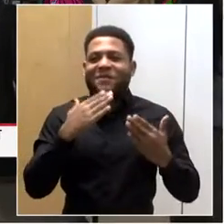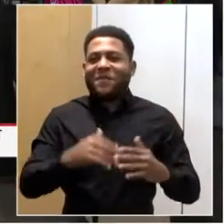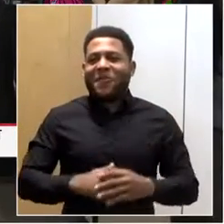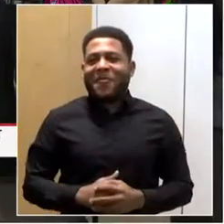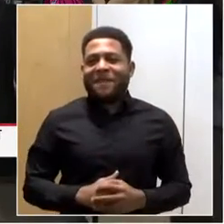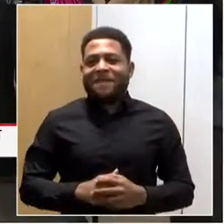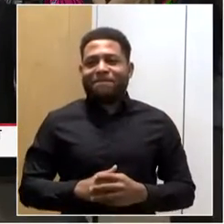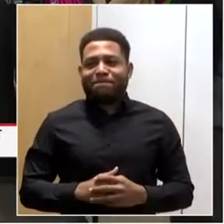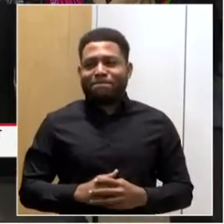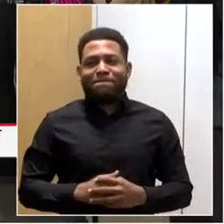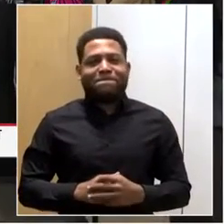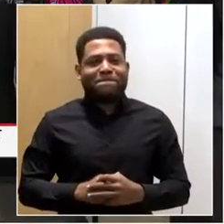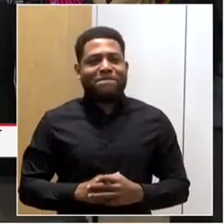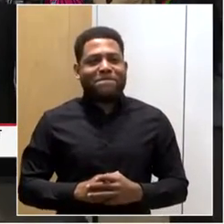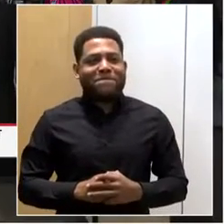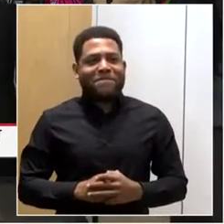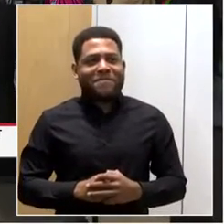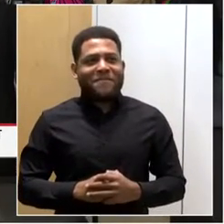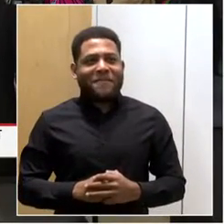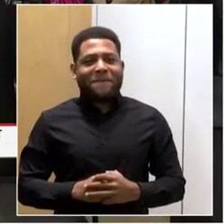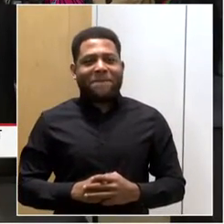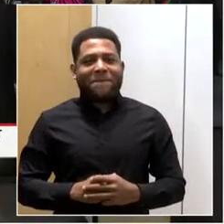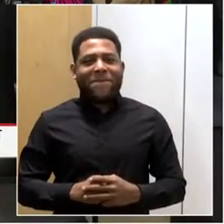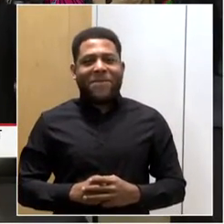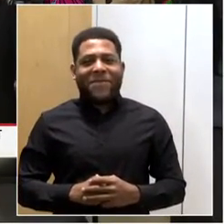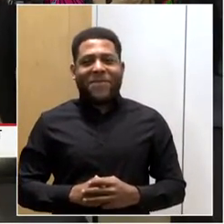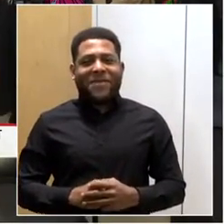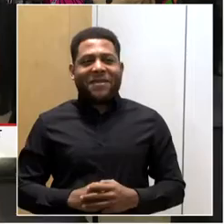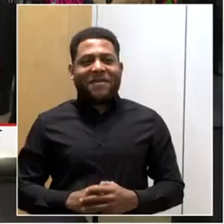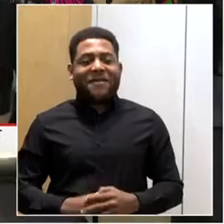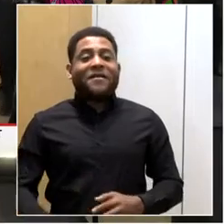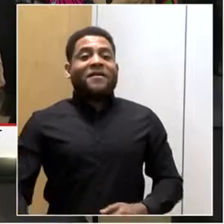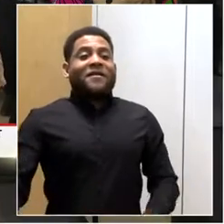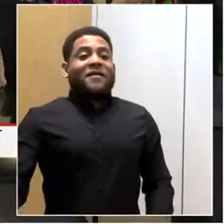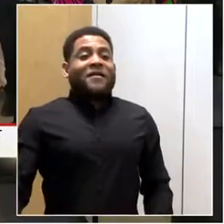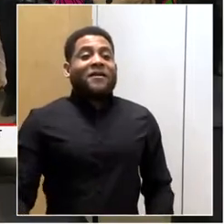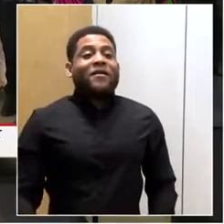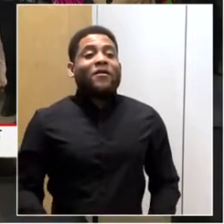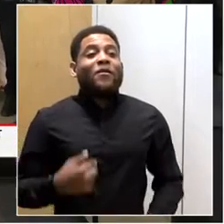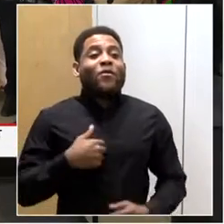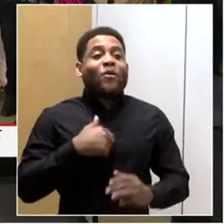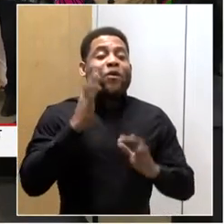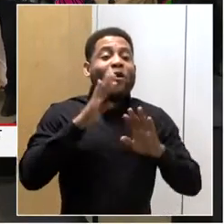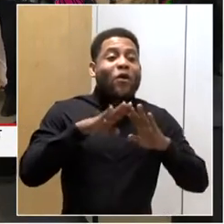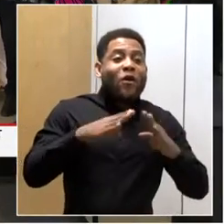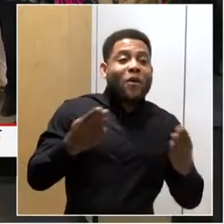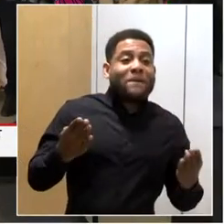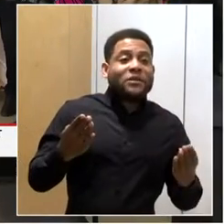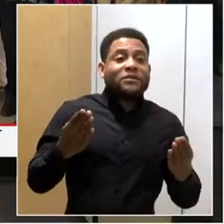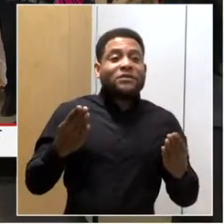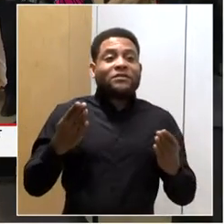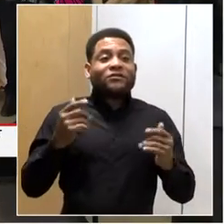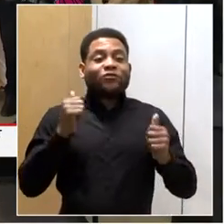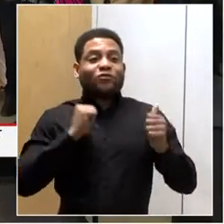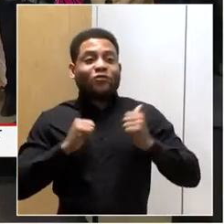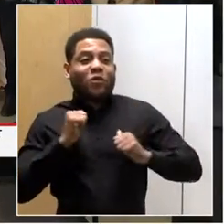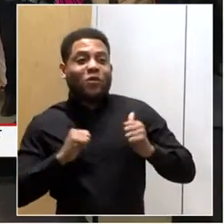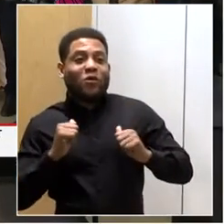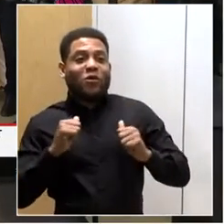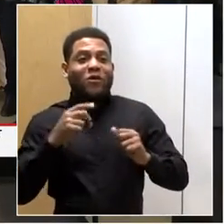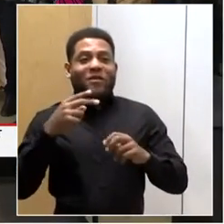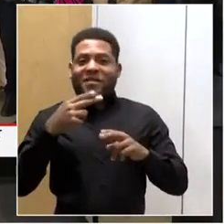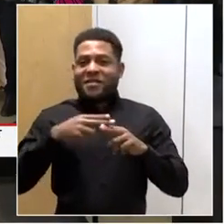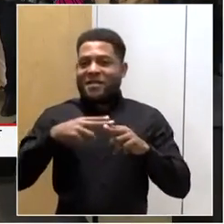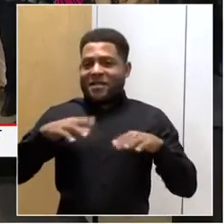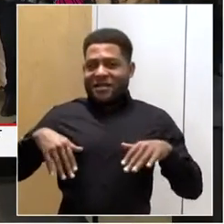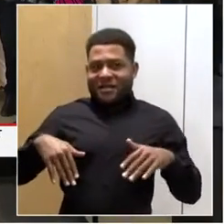I love it. You said so they're opening their doors to Not Sure Yet? We don't know yet. I like that. But